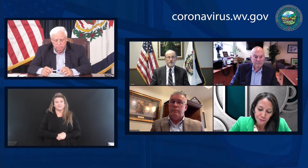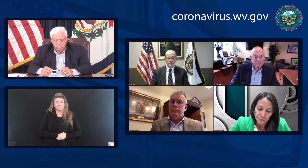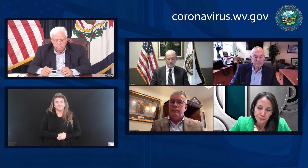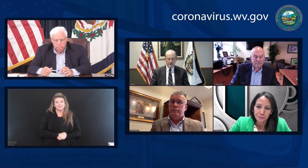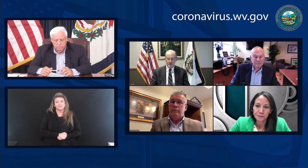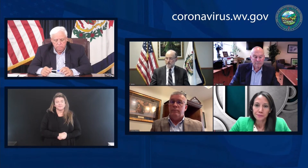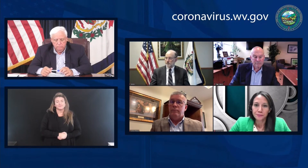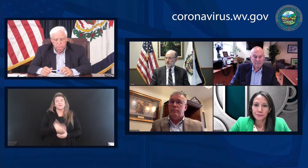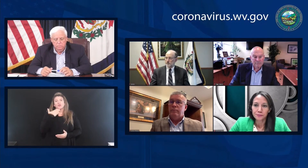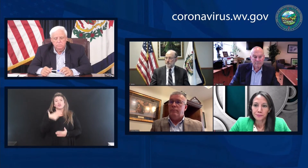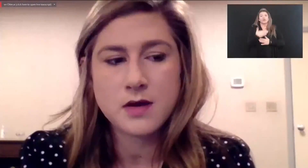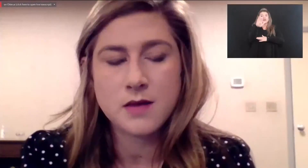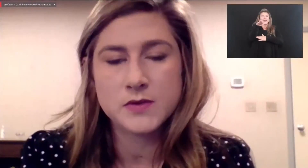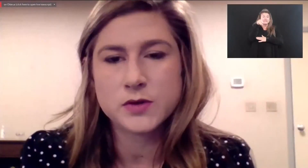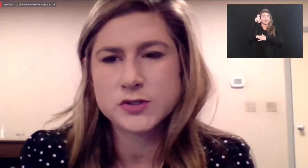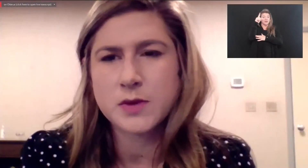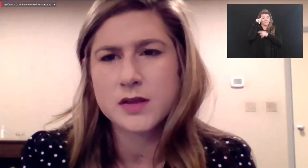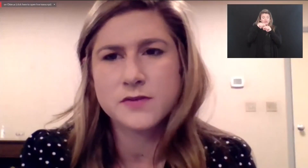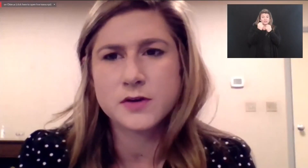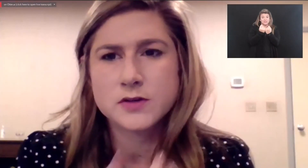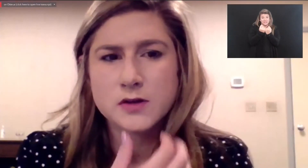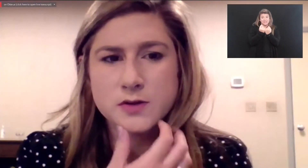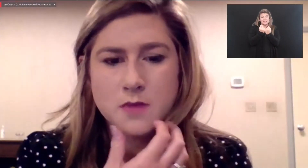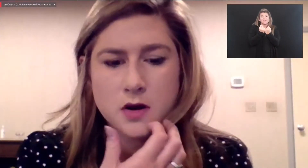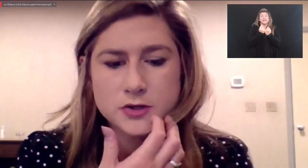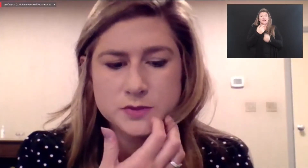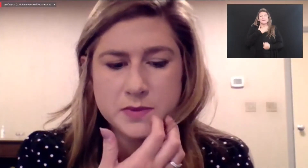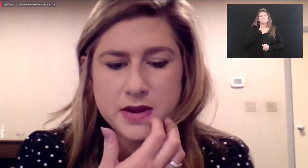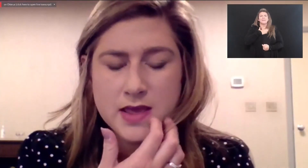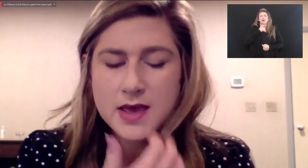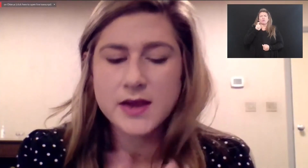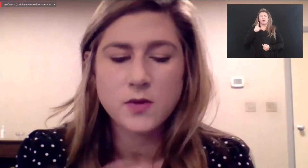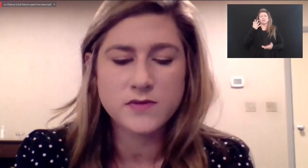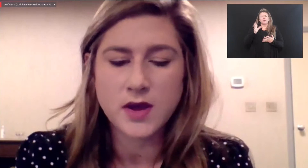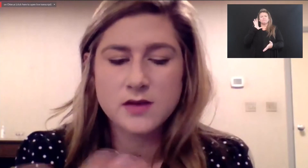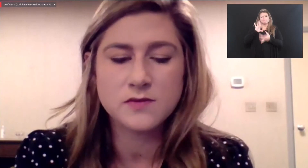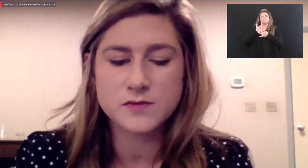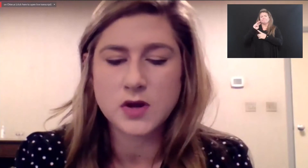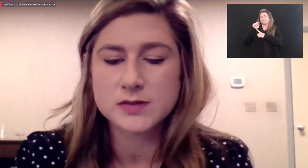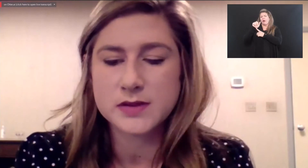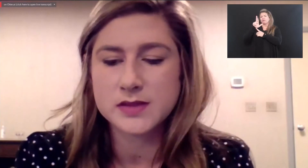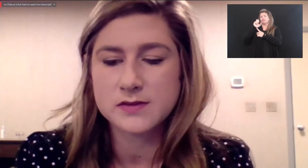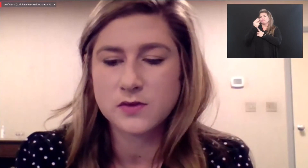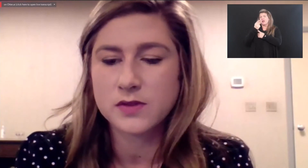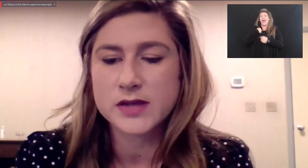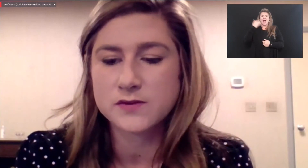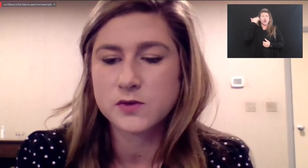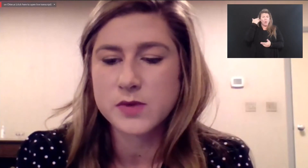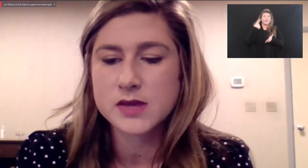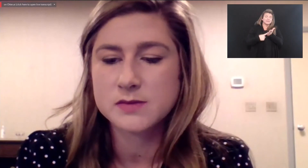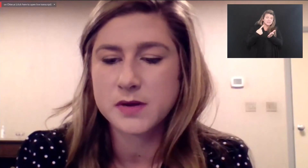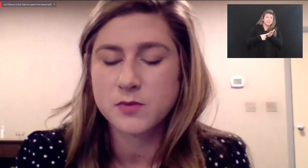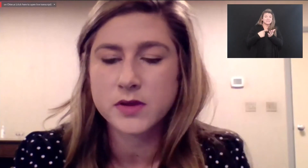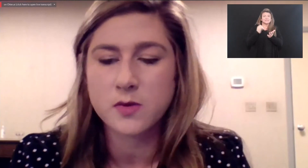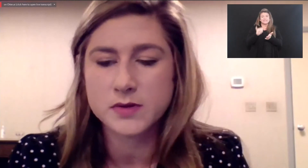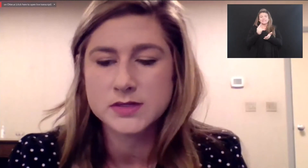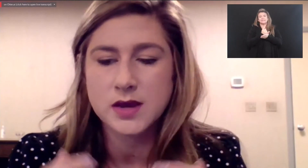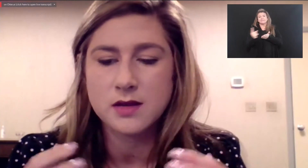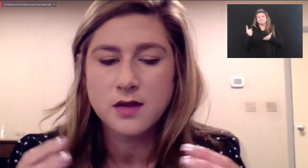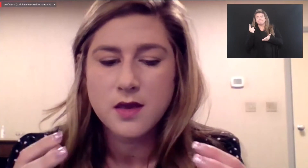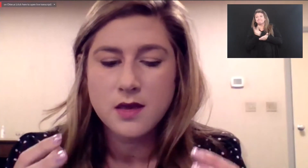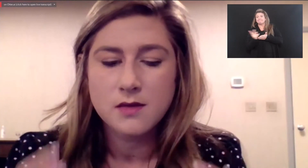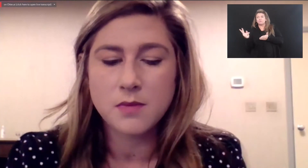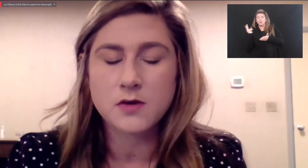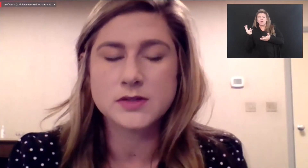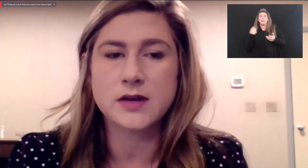Good afternoon, Governor and team. This question is probably for Dr. Marsh, but I know we've kind of talked about this over the last few weeks, but I'm really hoping to